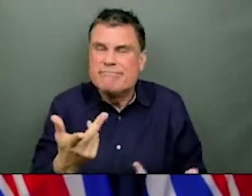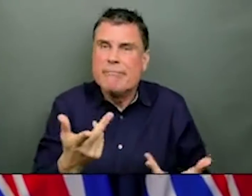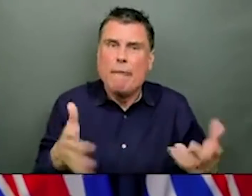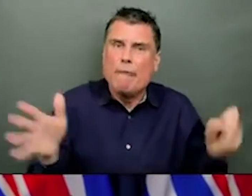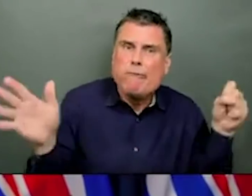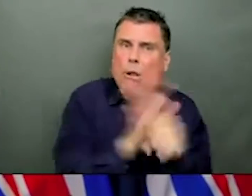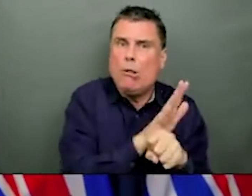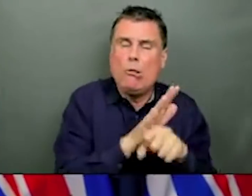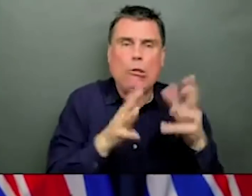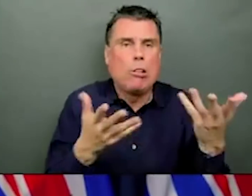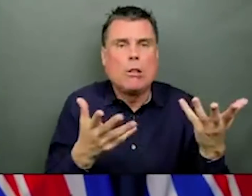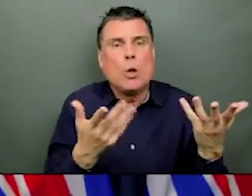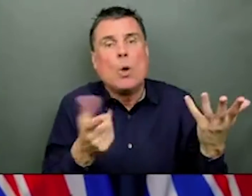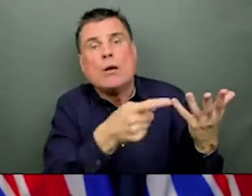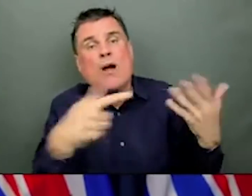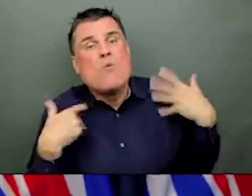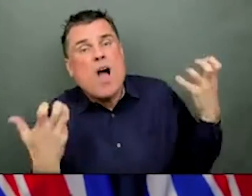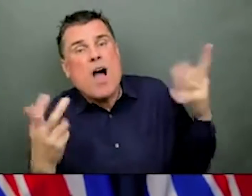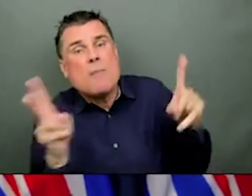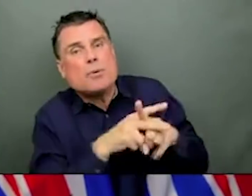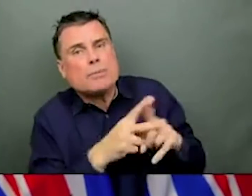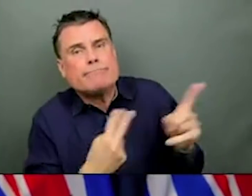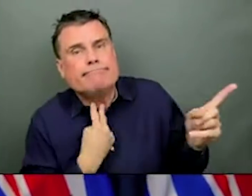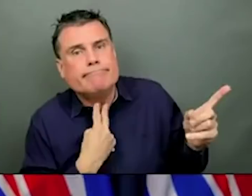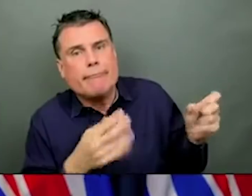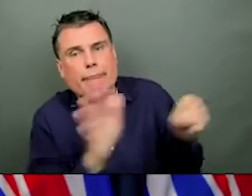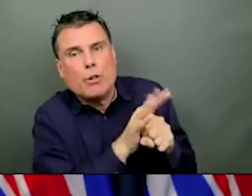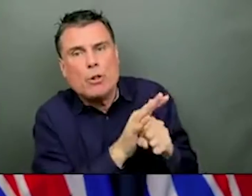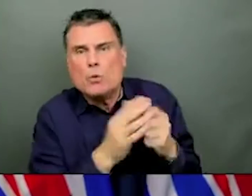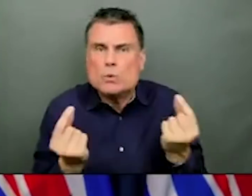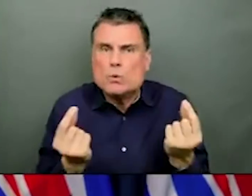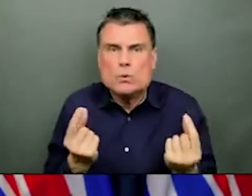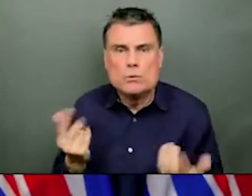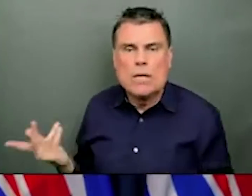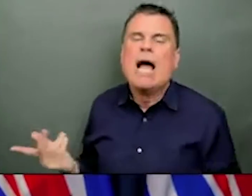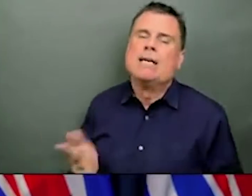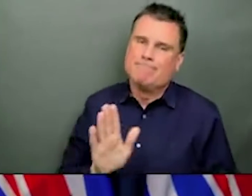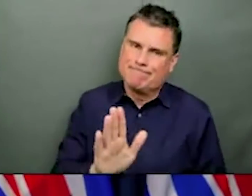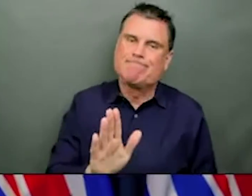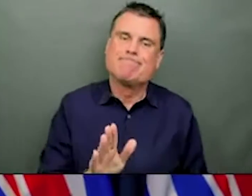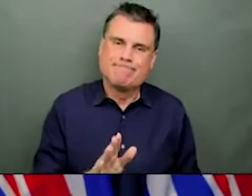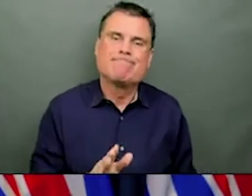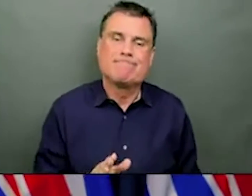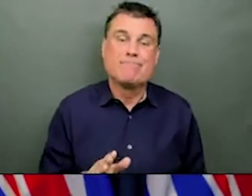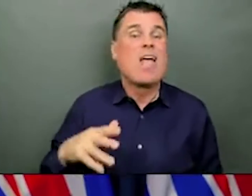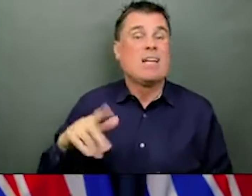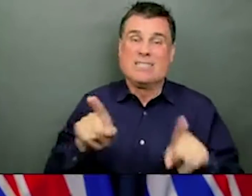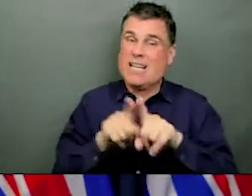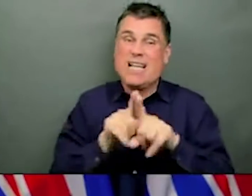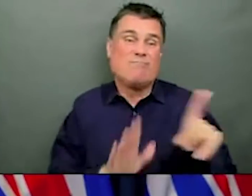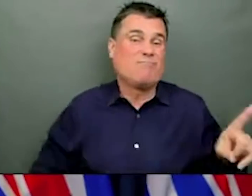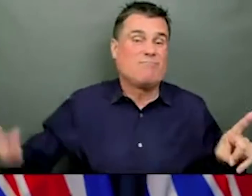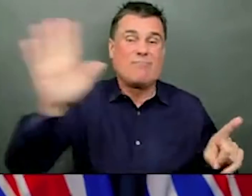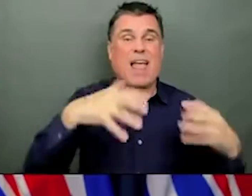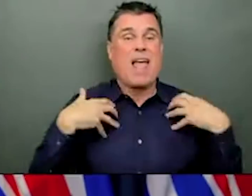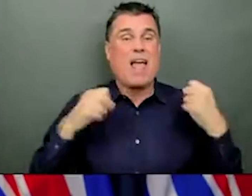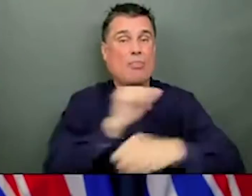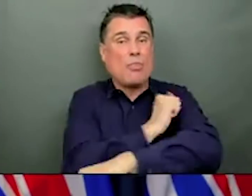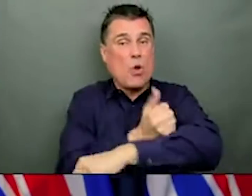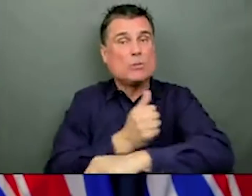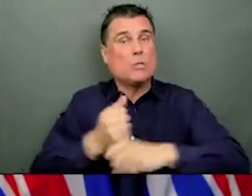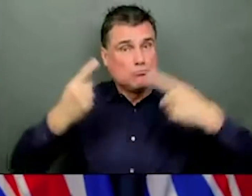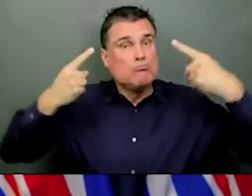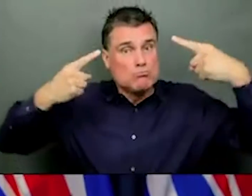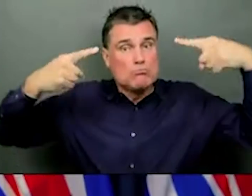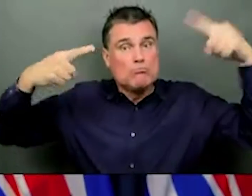Coastal yesterday. We have other health authorities that did very, very well, making sure that those over 90 years old had